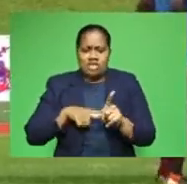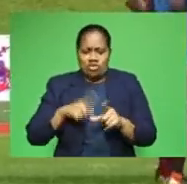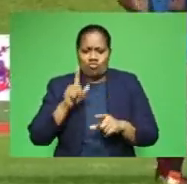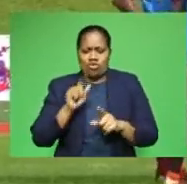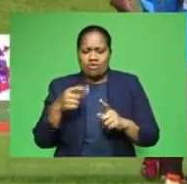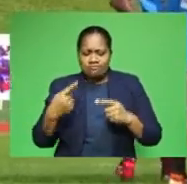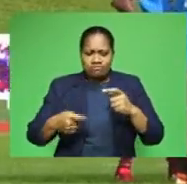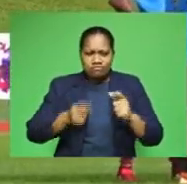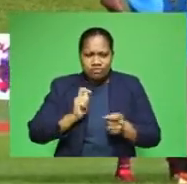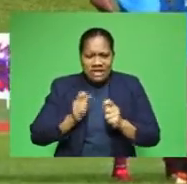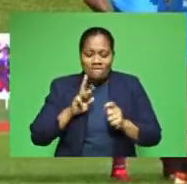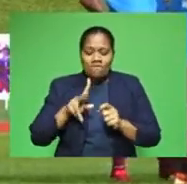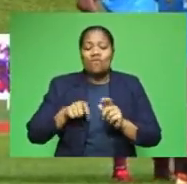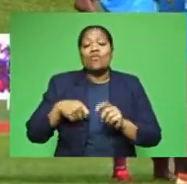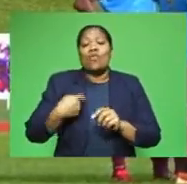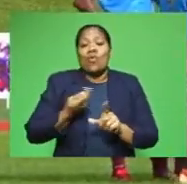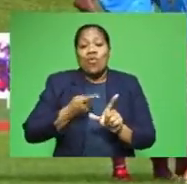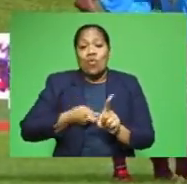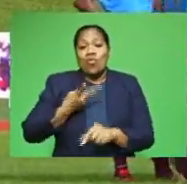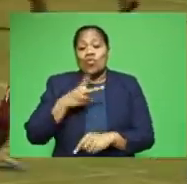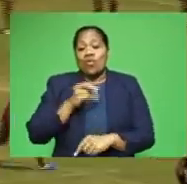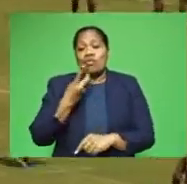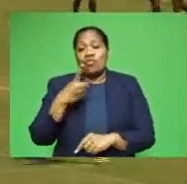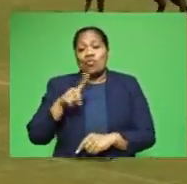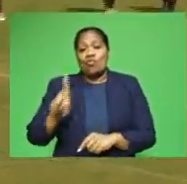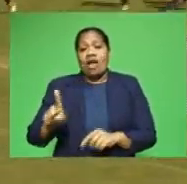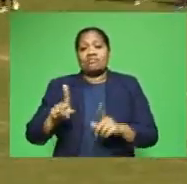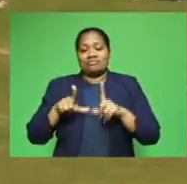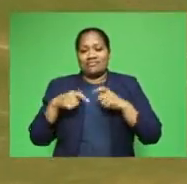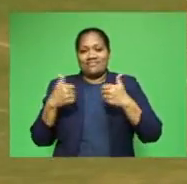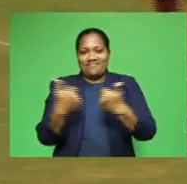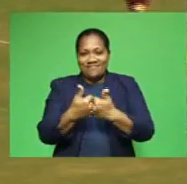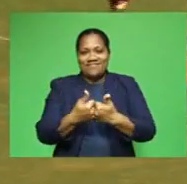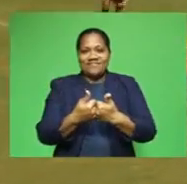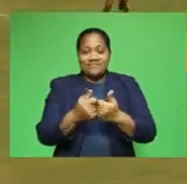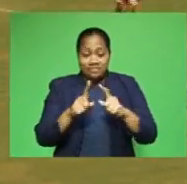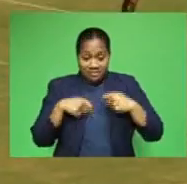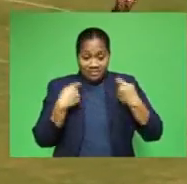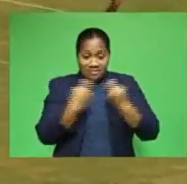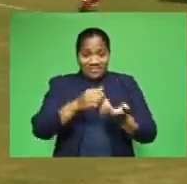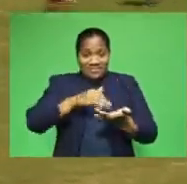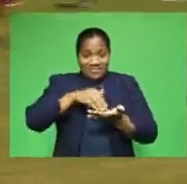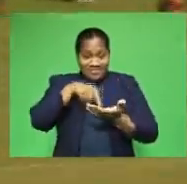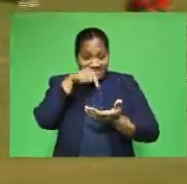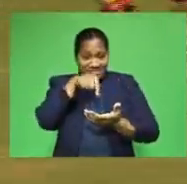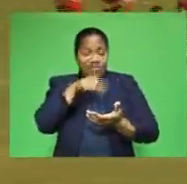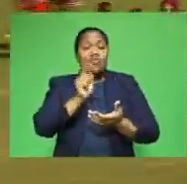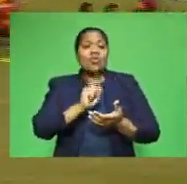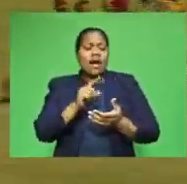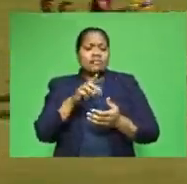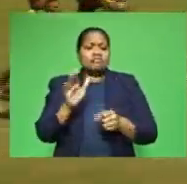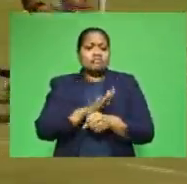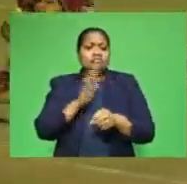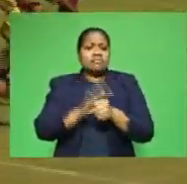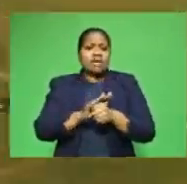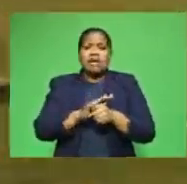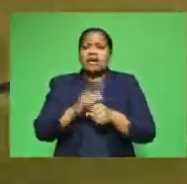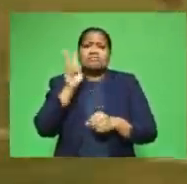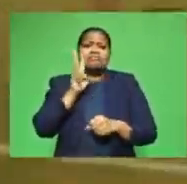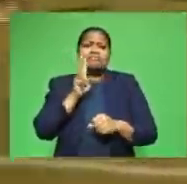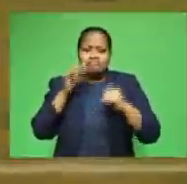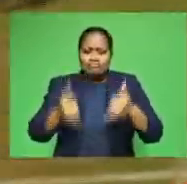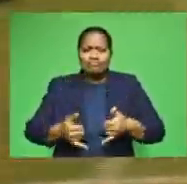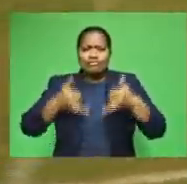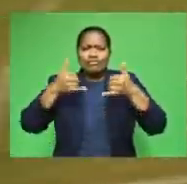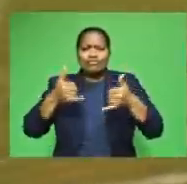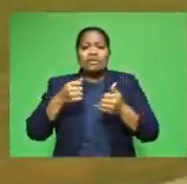when the boys do trial for 2021 contracts. The Silktails players will make up the Vodafone Cup competition, which is expected to start on